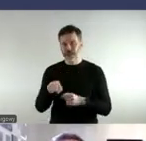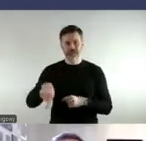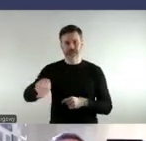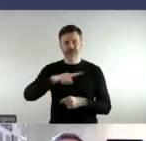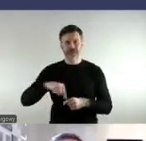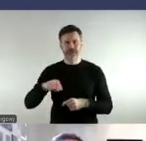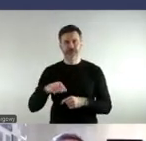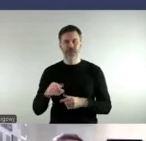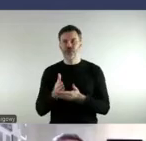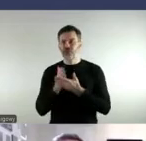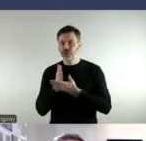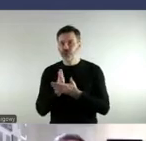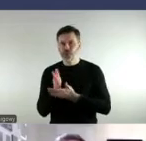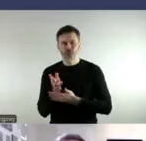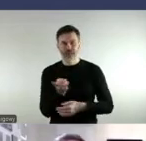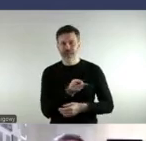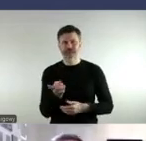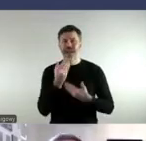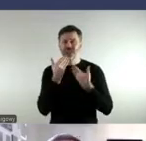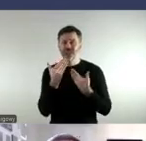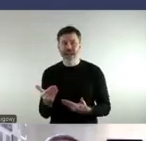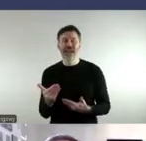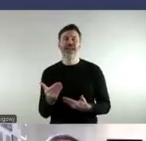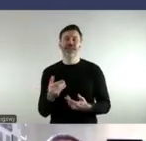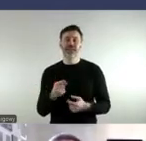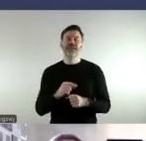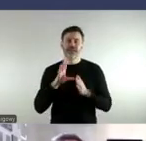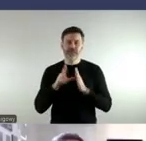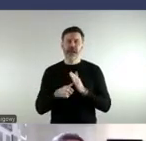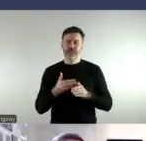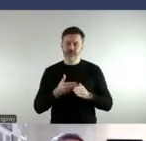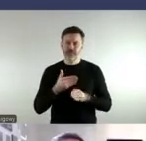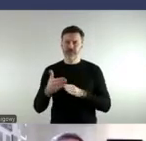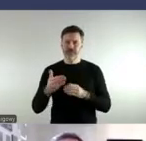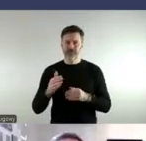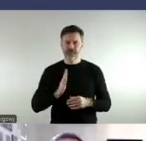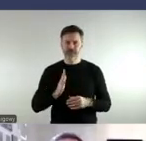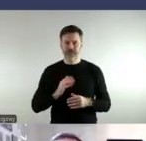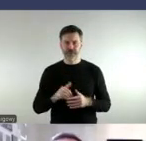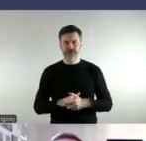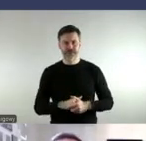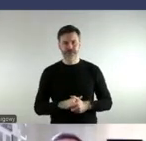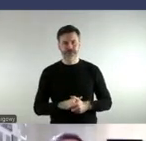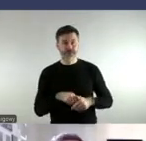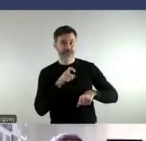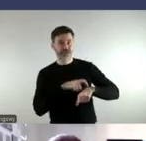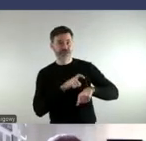services really do take care of our security, and without them, the city of Konin would never be as secure as it